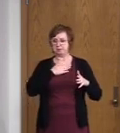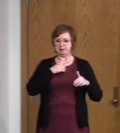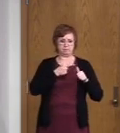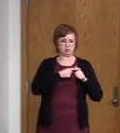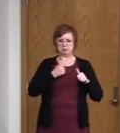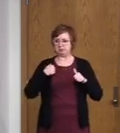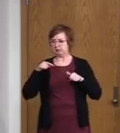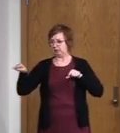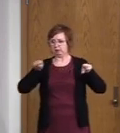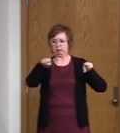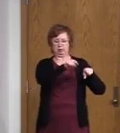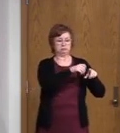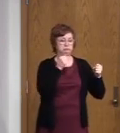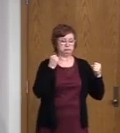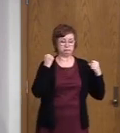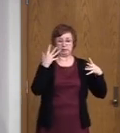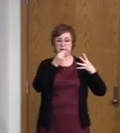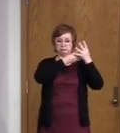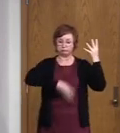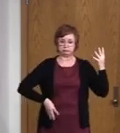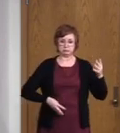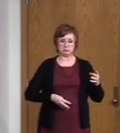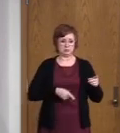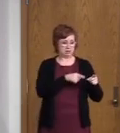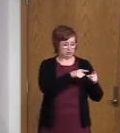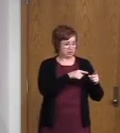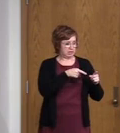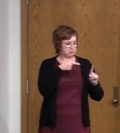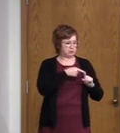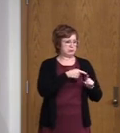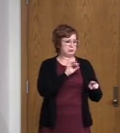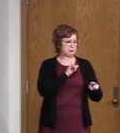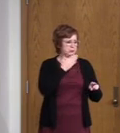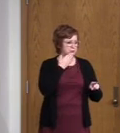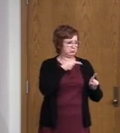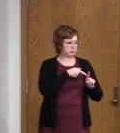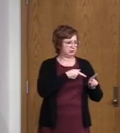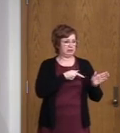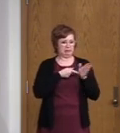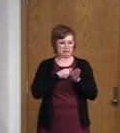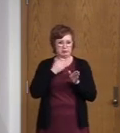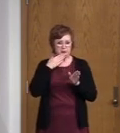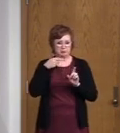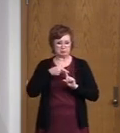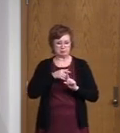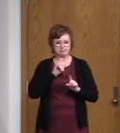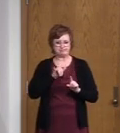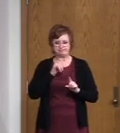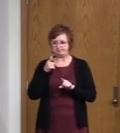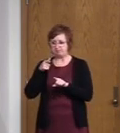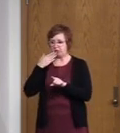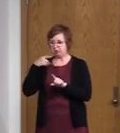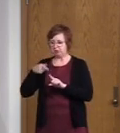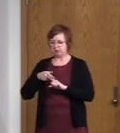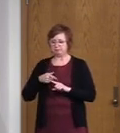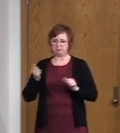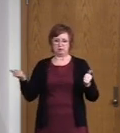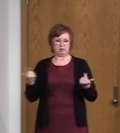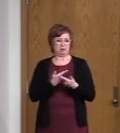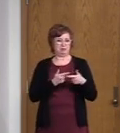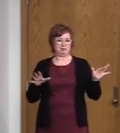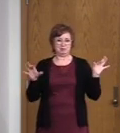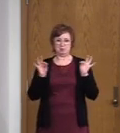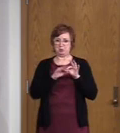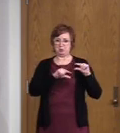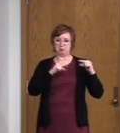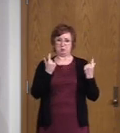within the sequence. And they're all valid points. And I want to emphasize that. In saying that, what we're